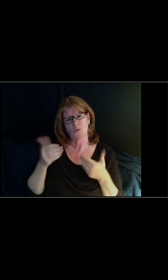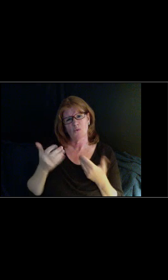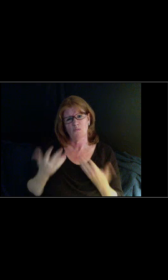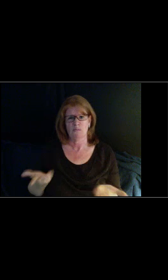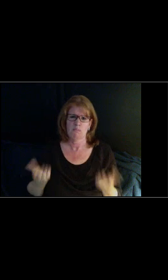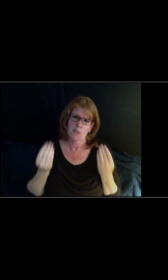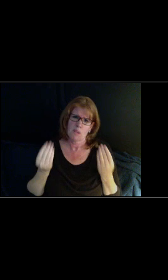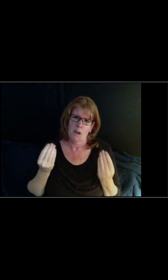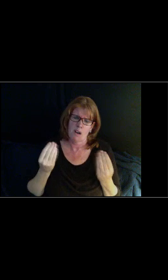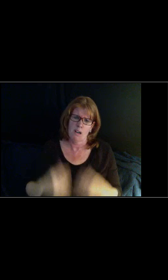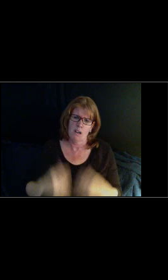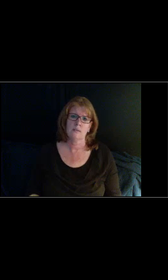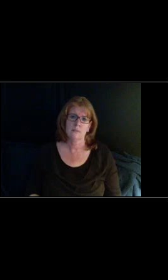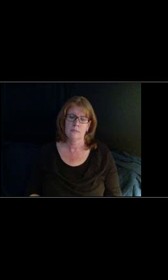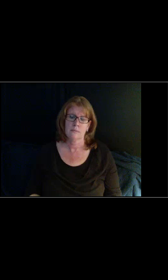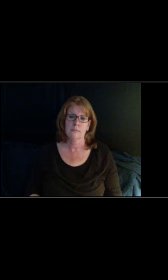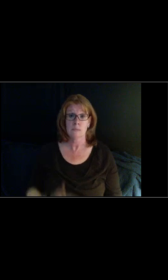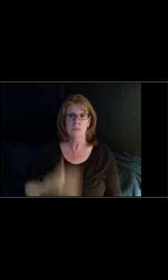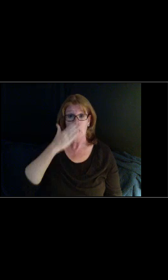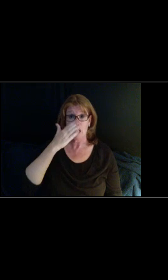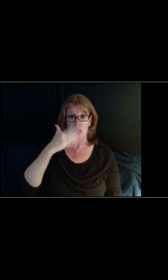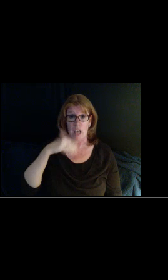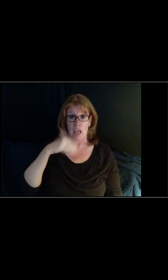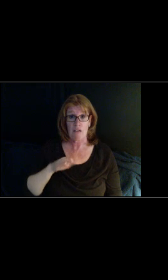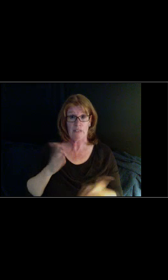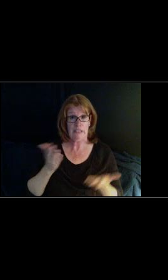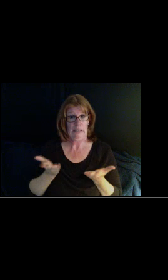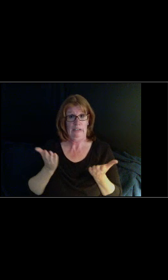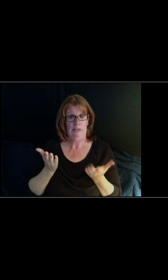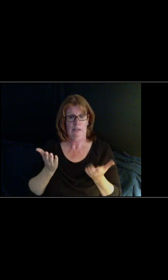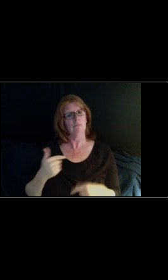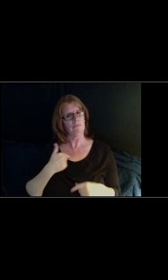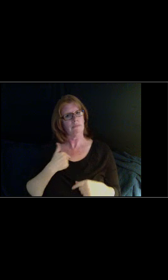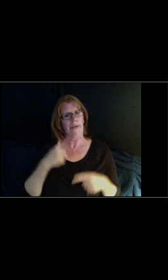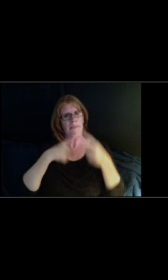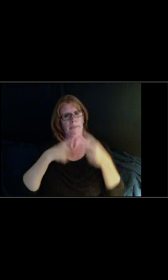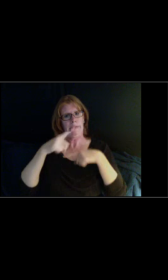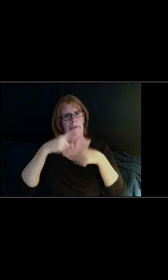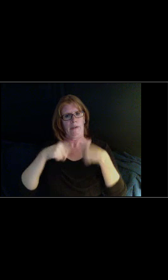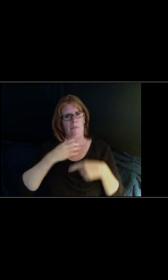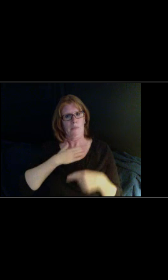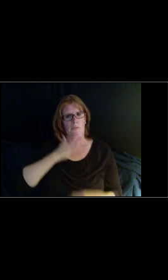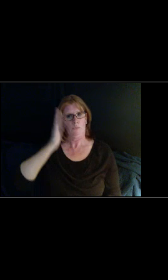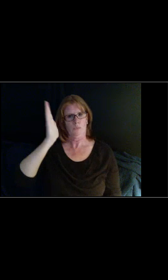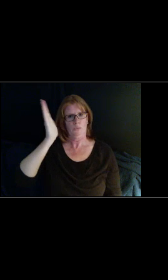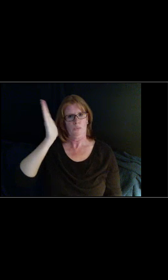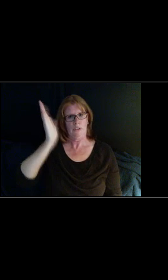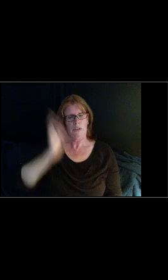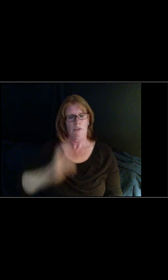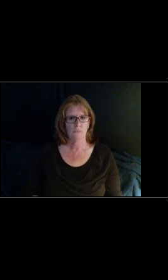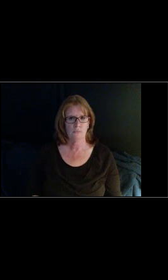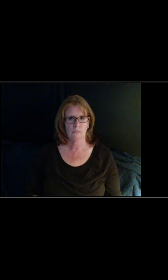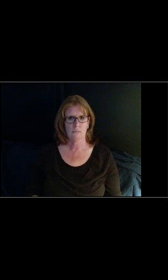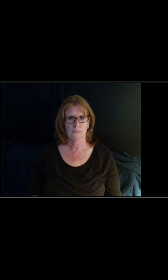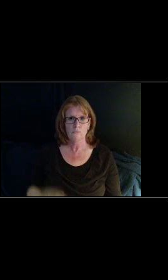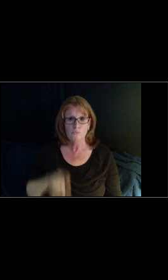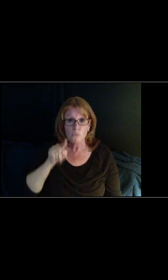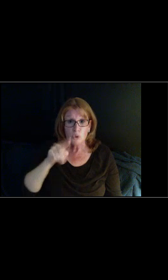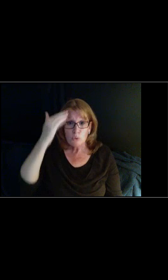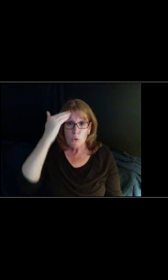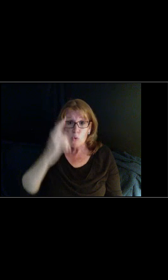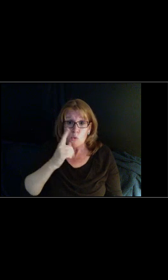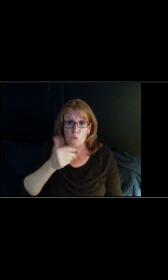And I know myself as an individual, sometimes I do ignore the elephant, but other times I